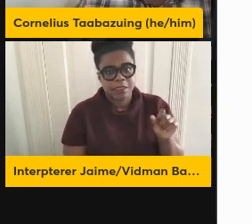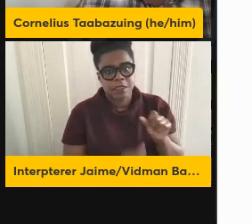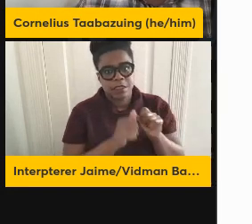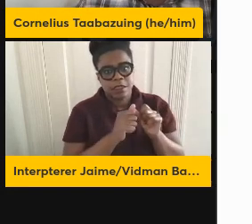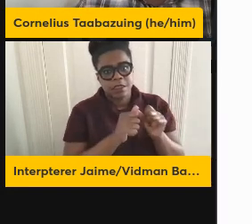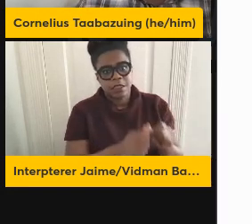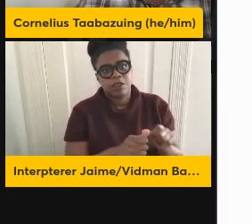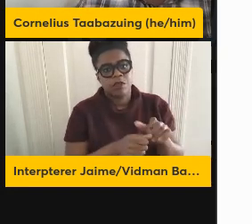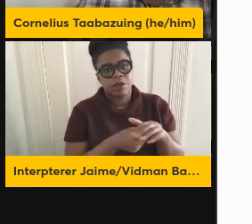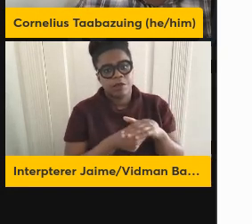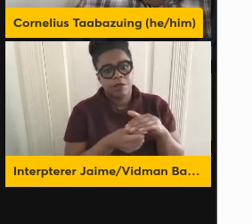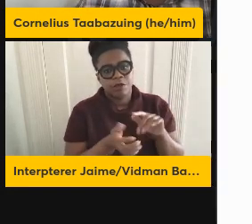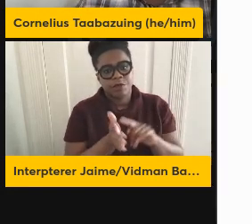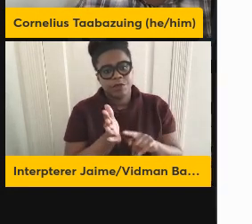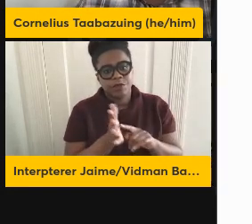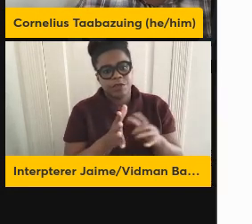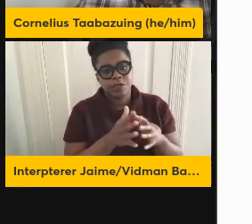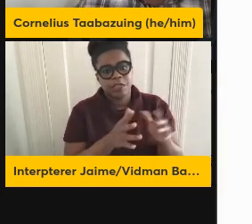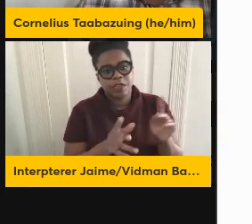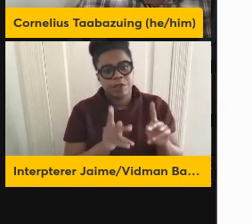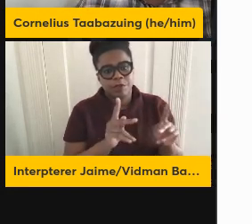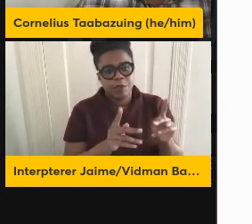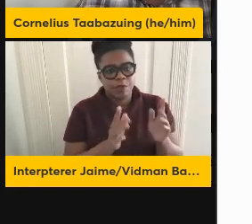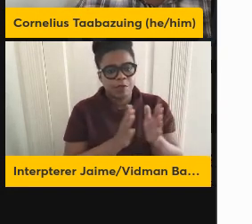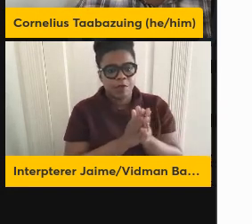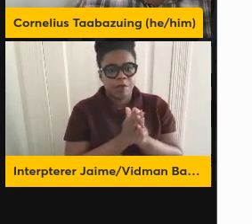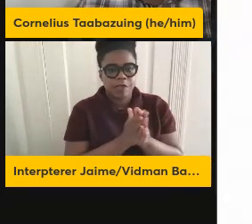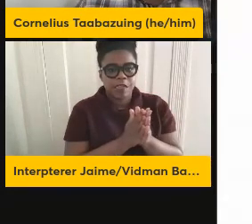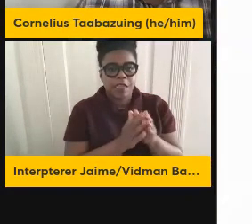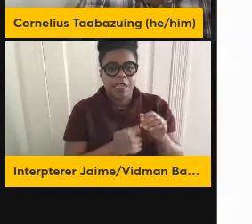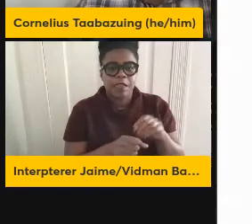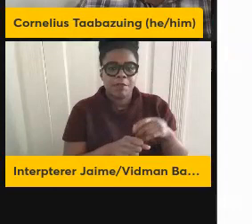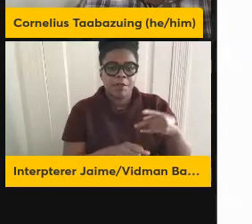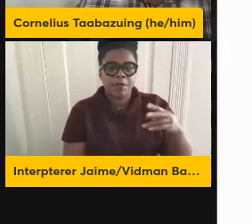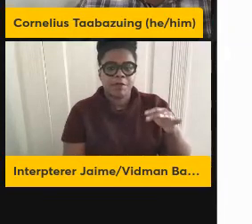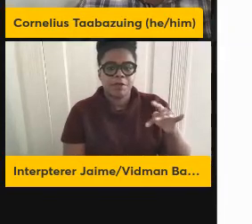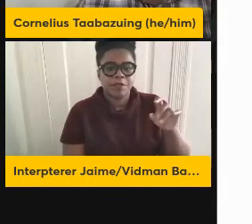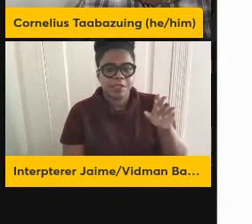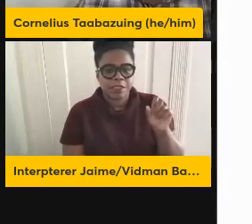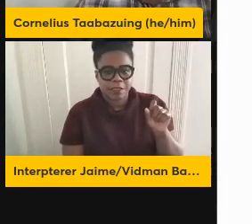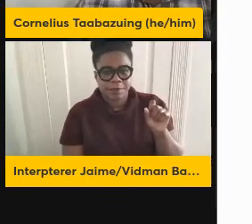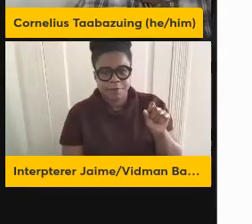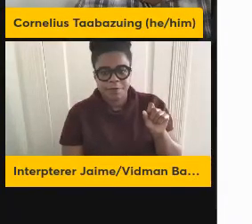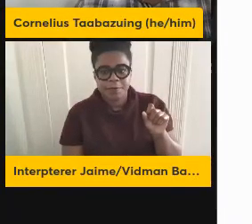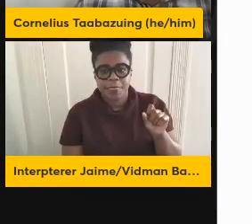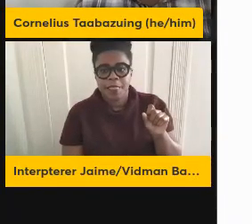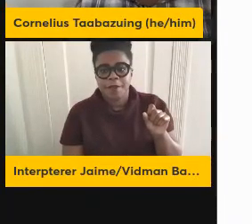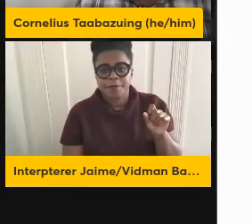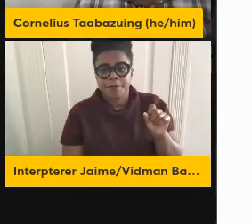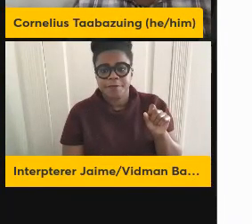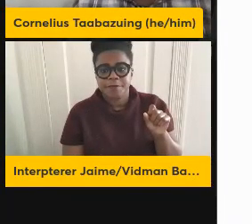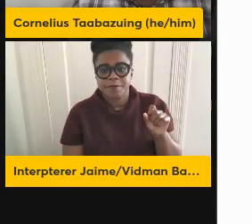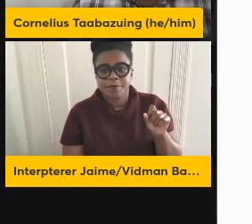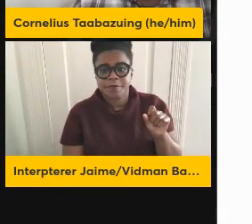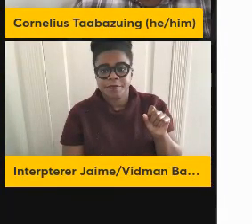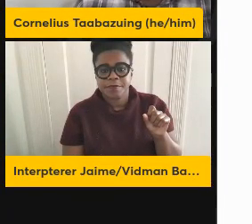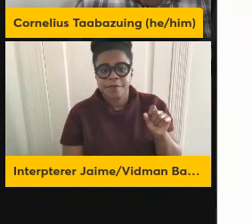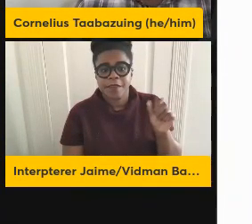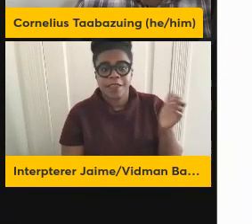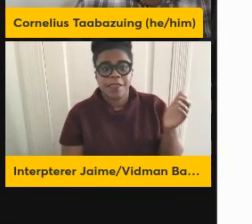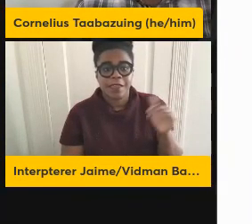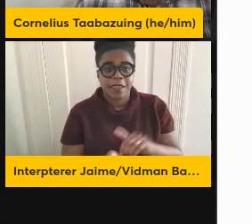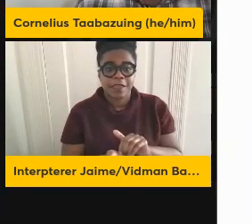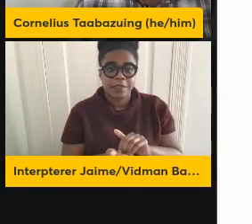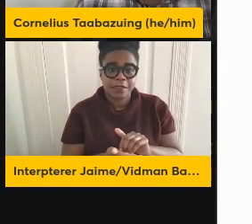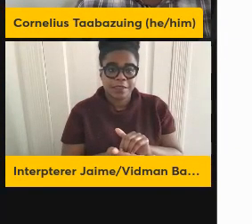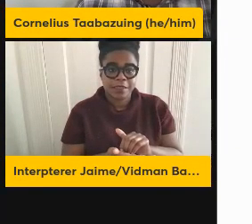of research, and a lot of people are interested in using pyroptosis in this manner. And with that, this has been, again,